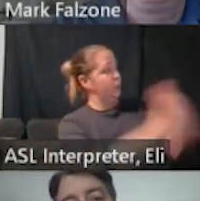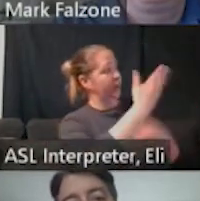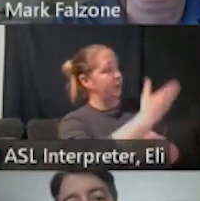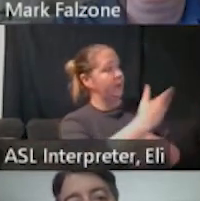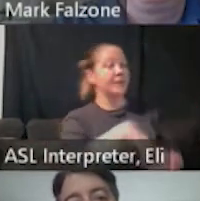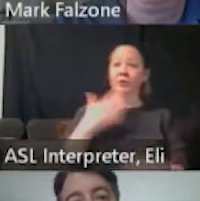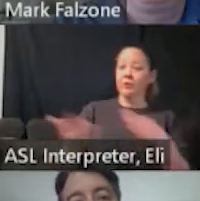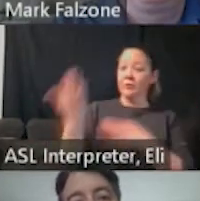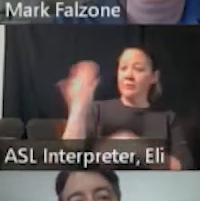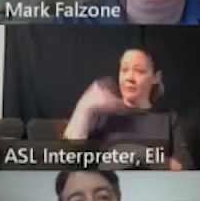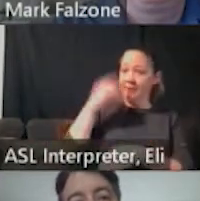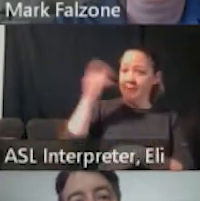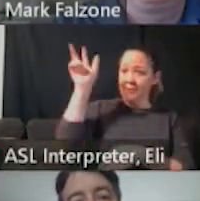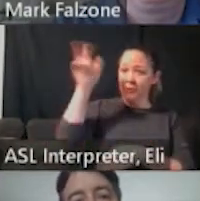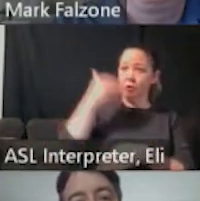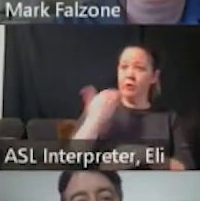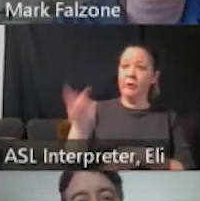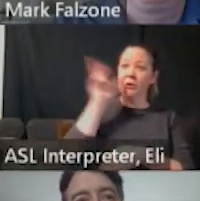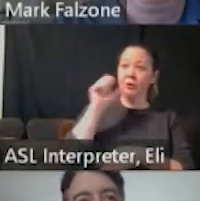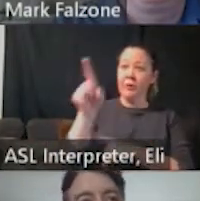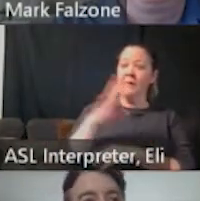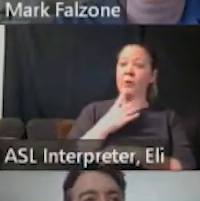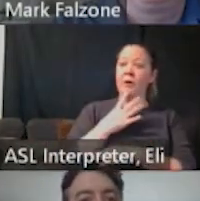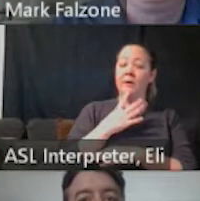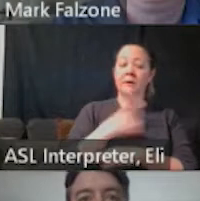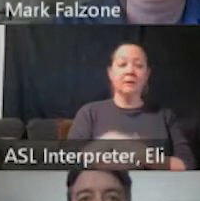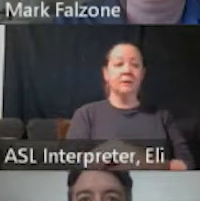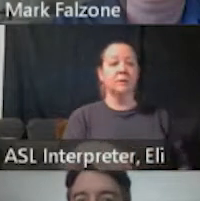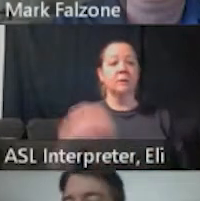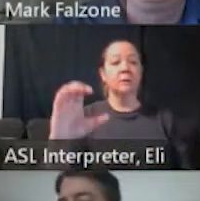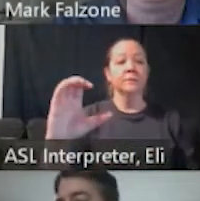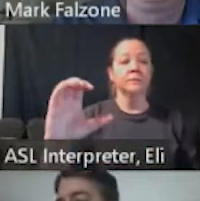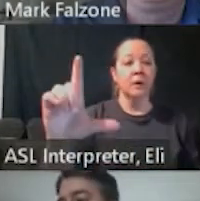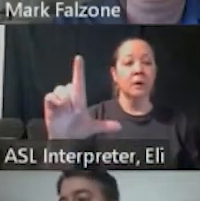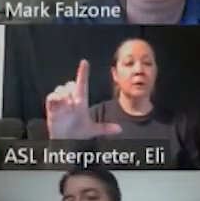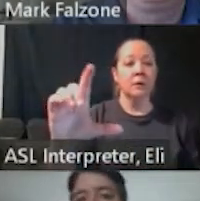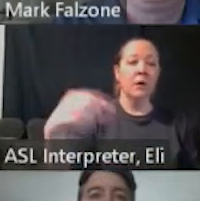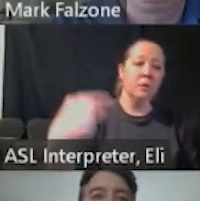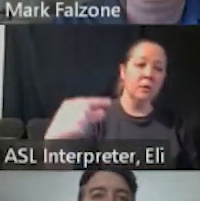your voice. Gloria Brown Burnett, are you on?